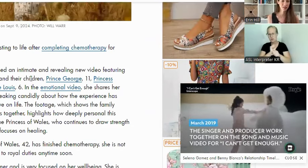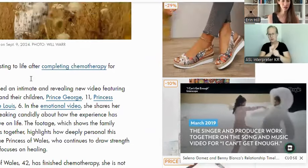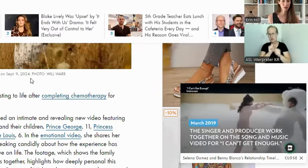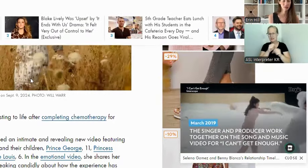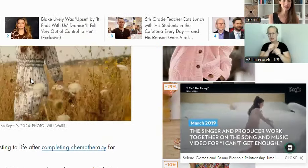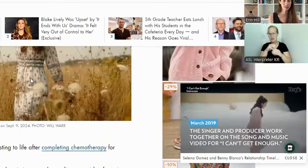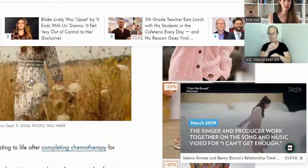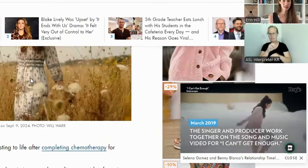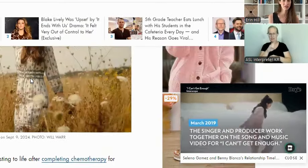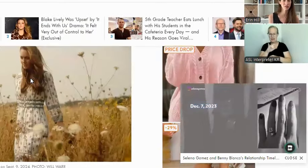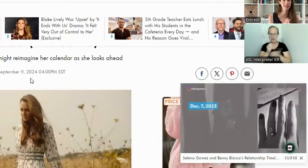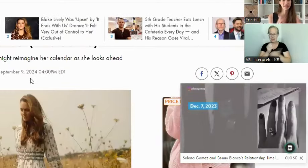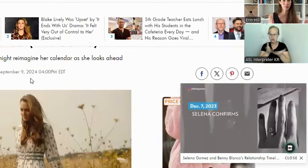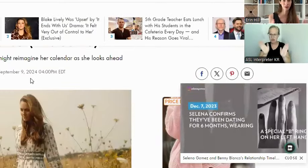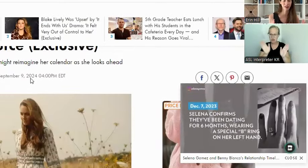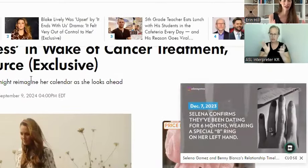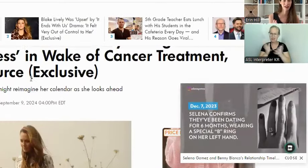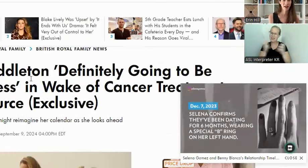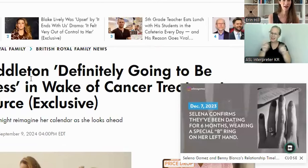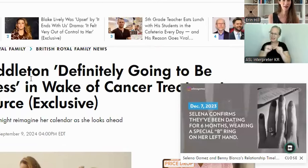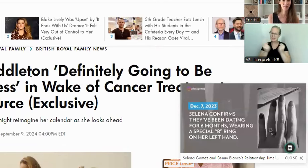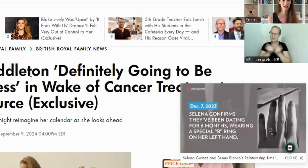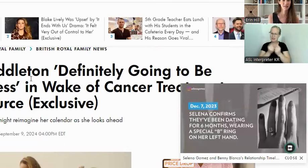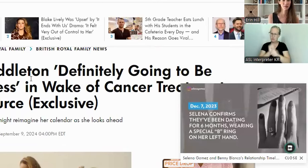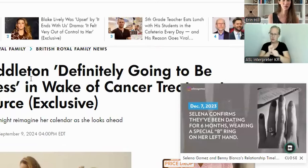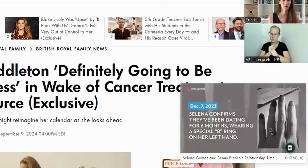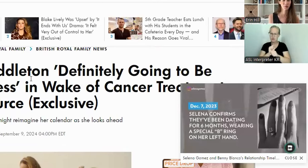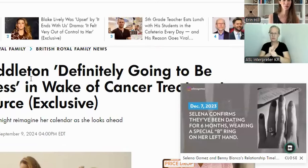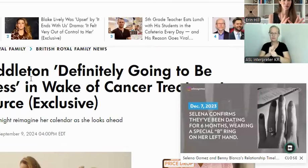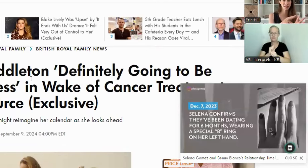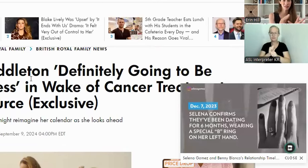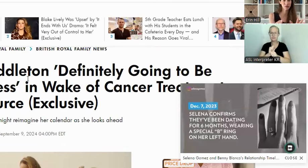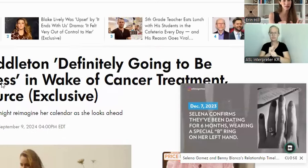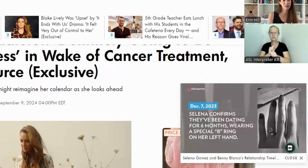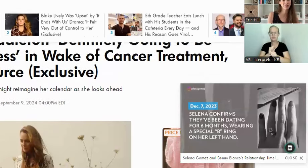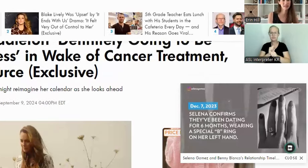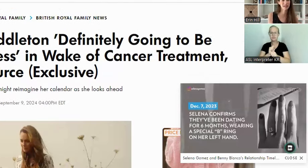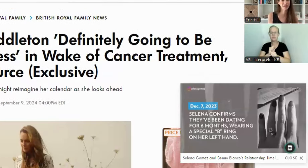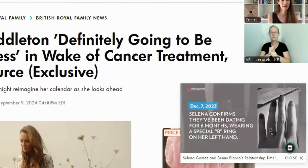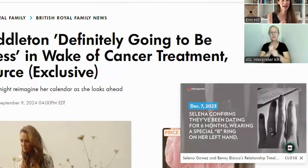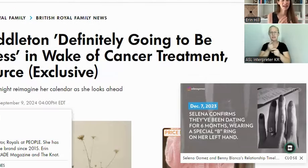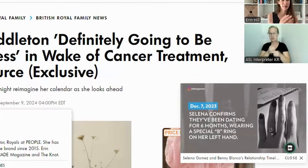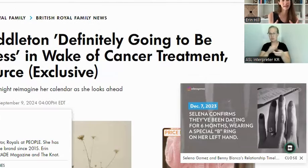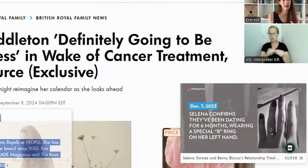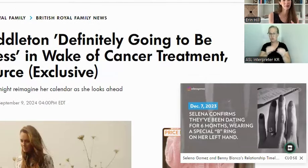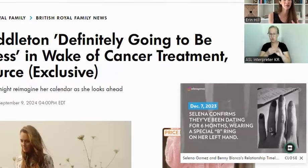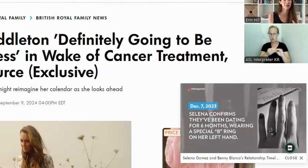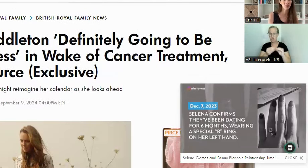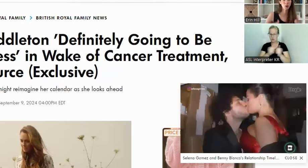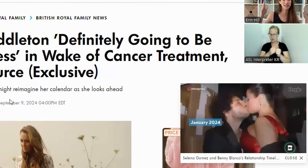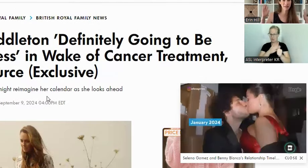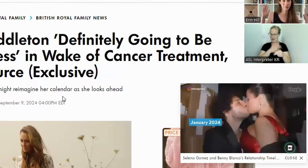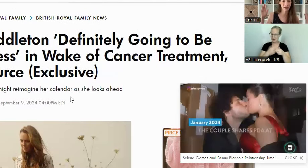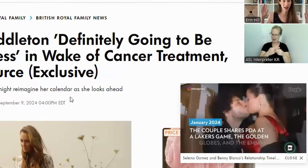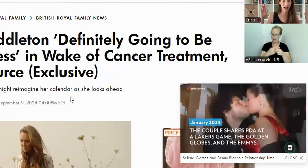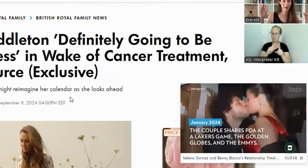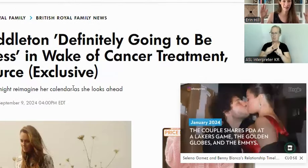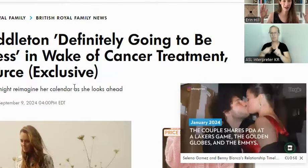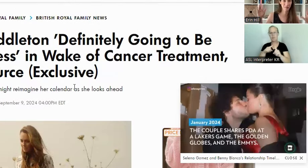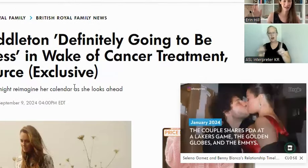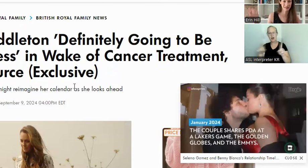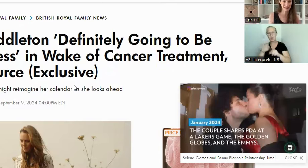media in general, it's such, it's, there's a lot of teamwork. Um, and so this story that you see has my name, but there's a whole team